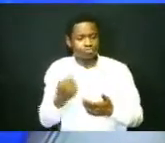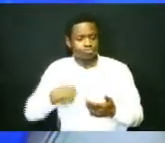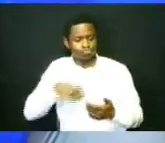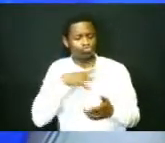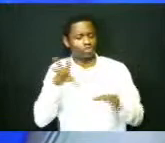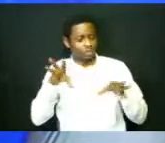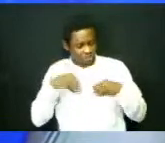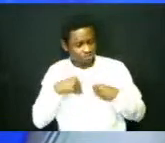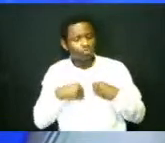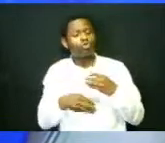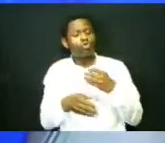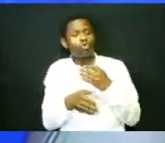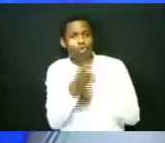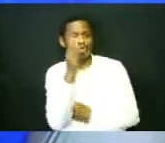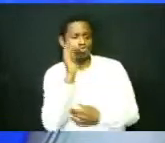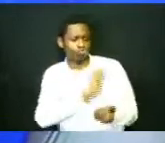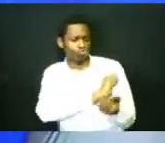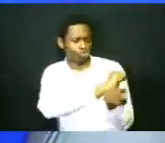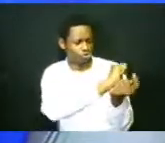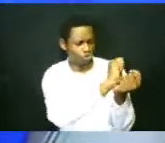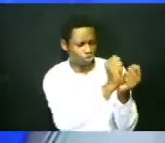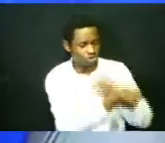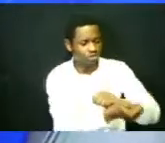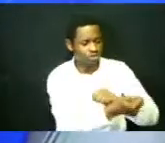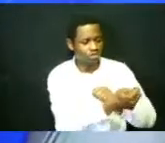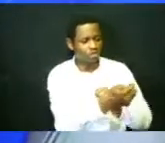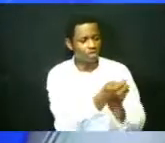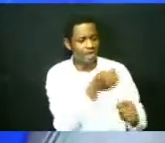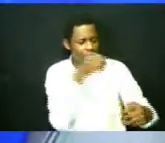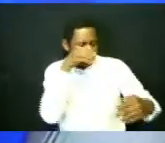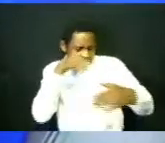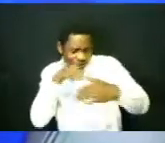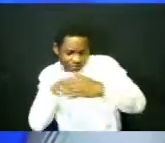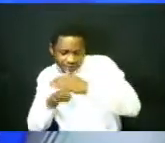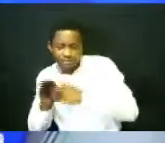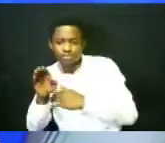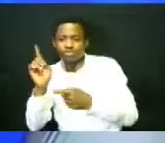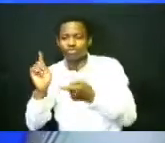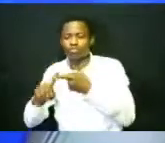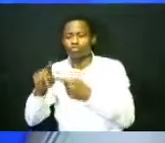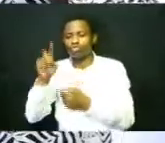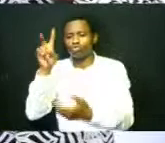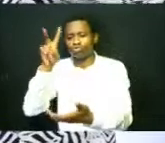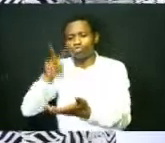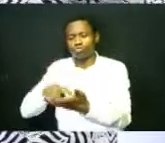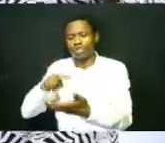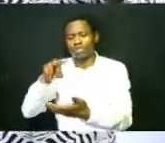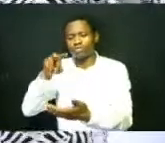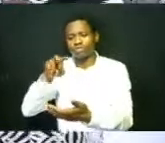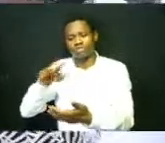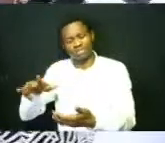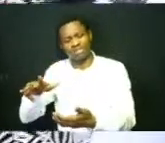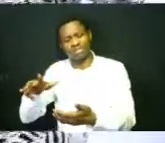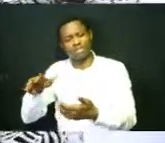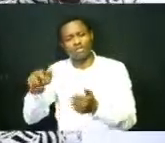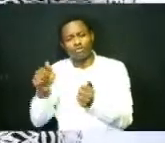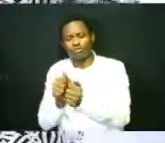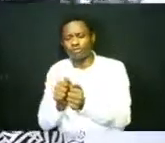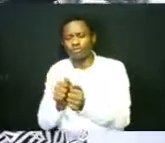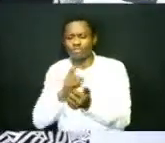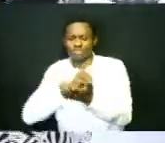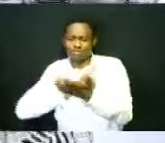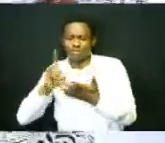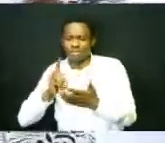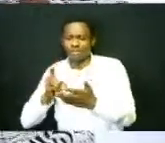he's going to translate you into 2023 with divine speed. na osha afia onyankopon de awie